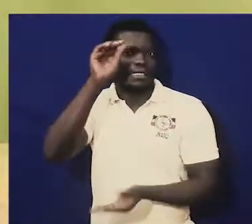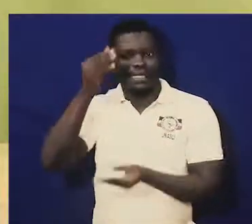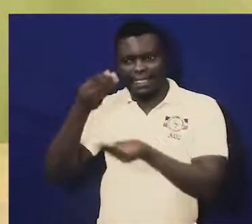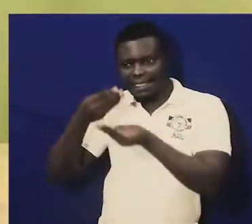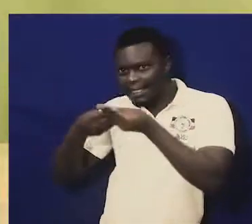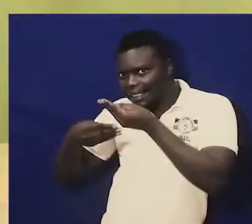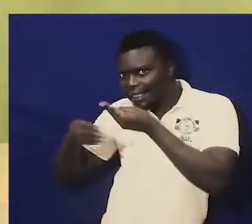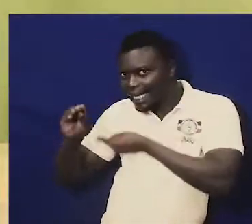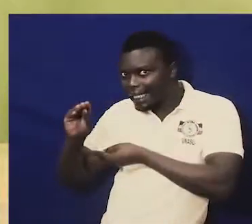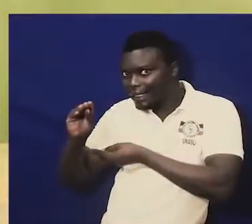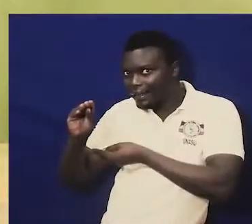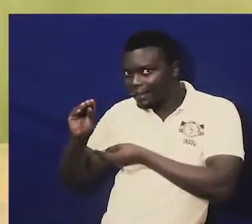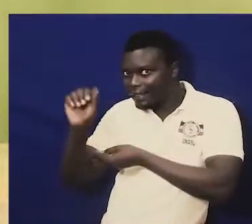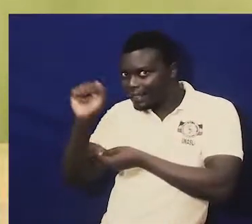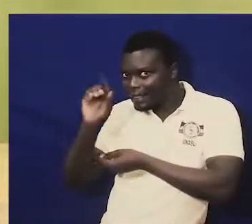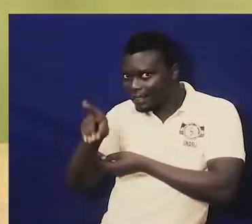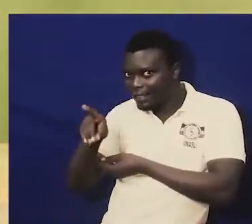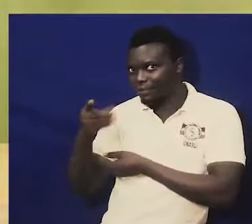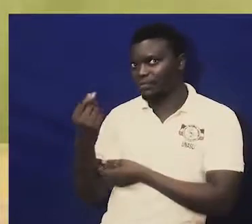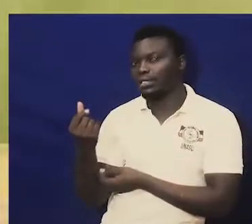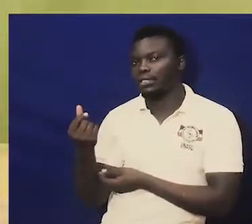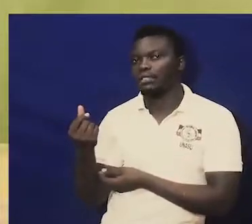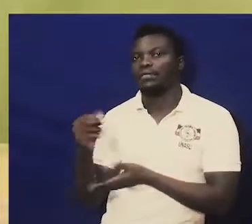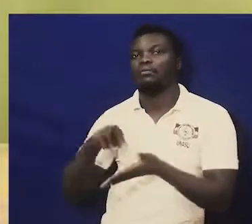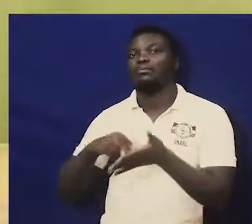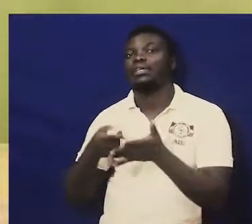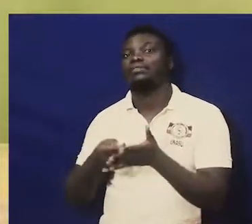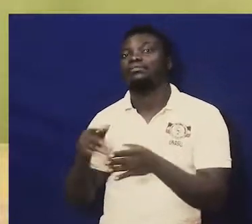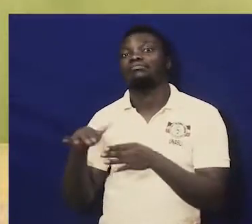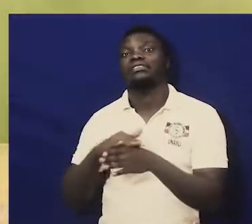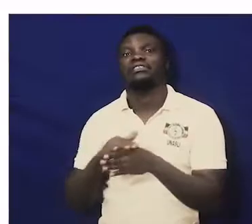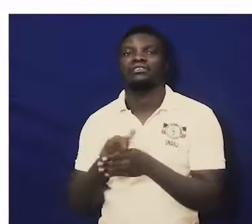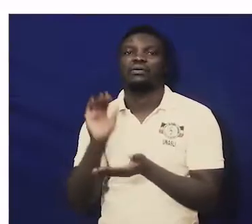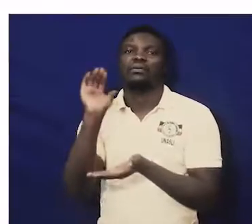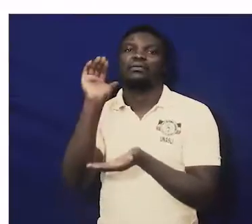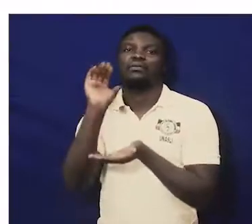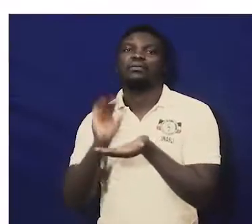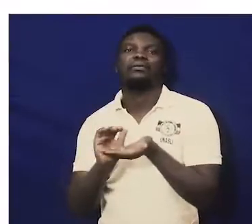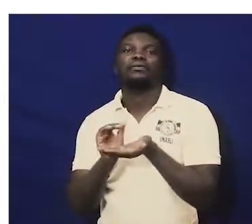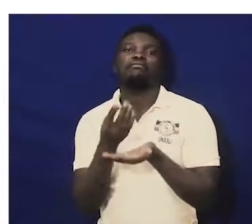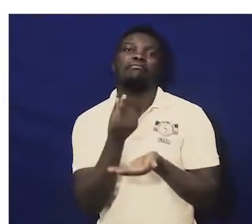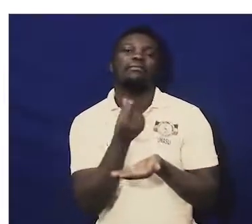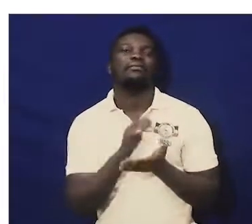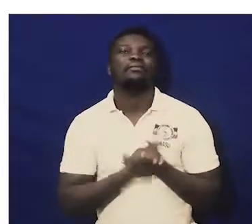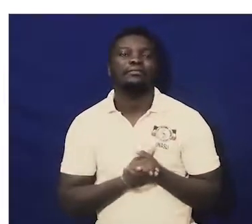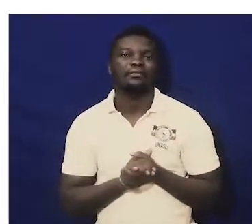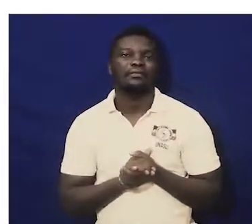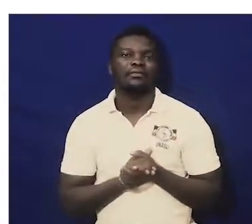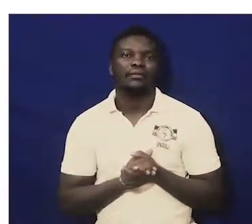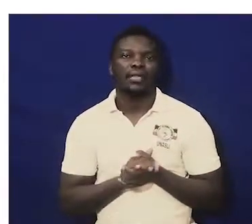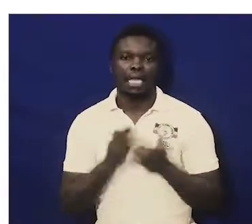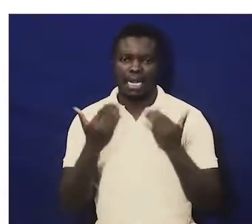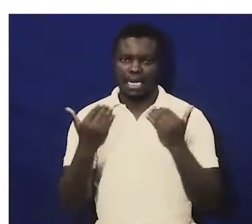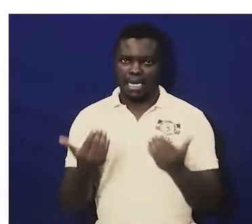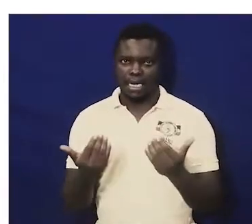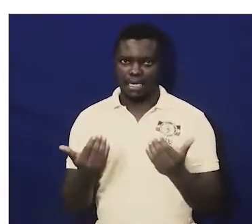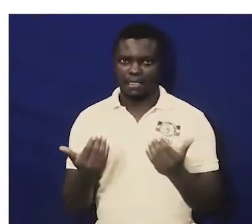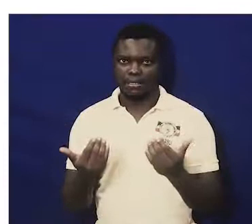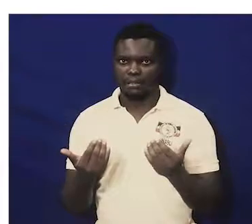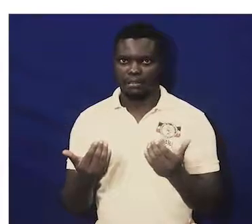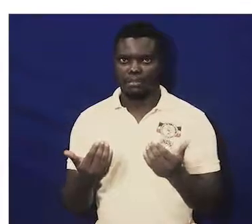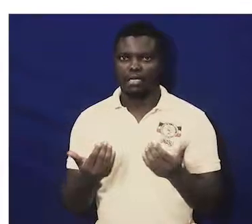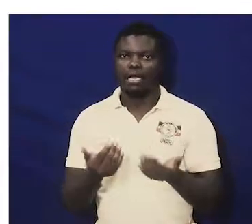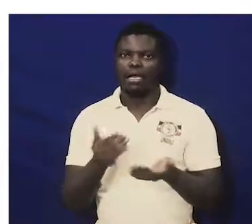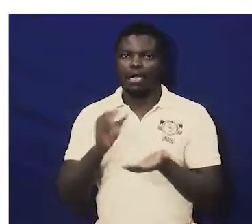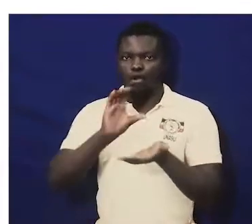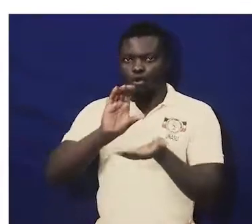price, then the business makes a loss. In this case, our cost